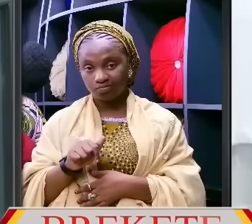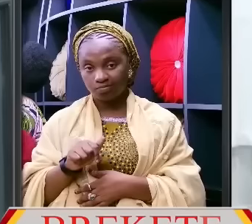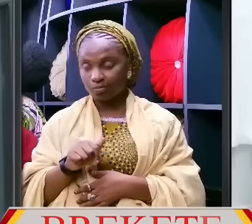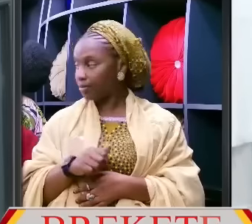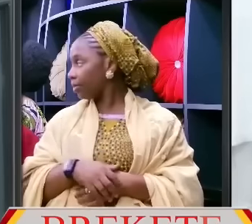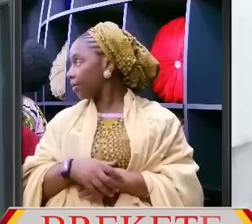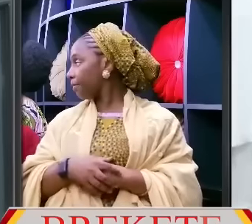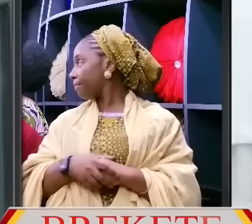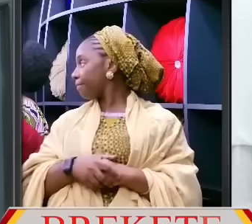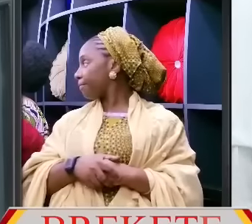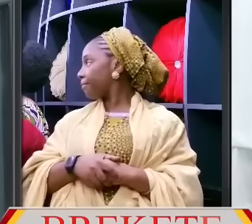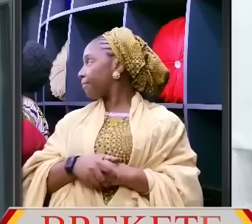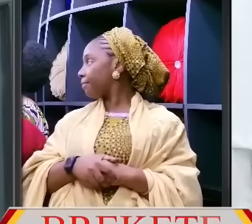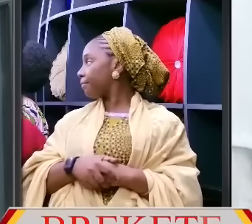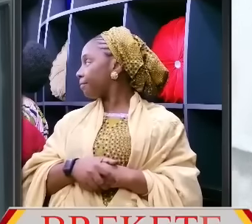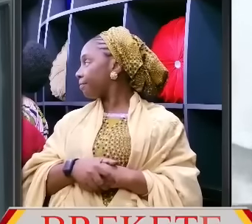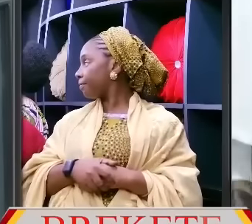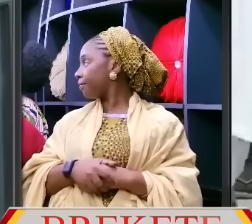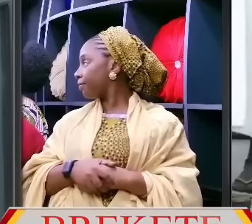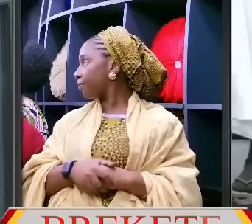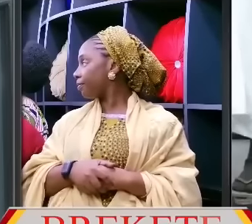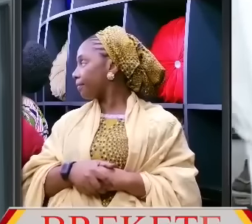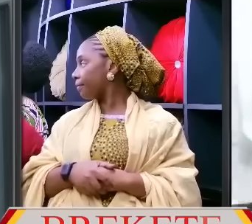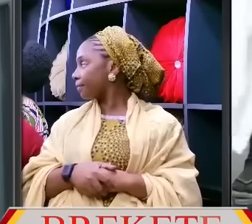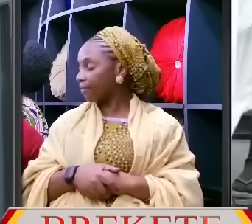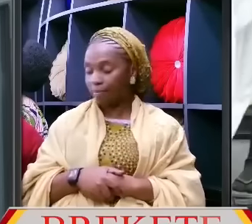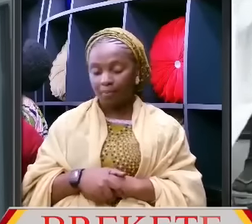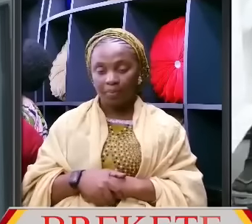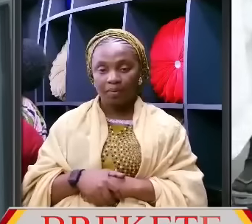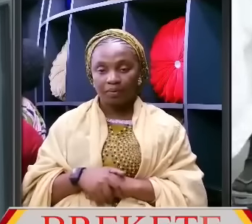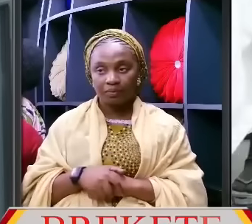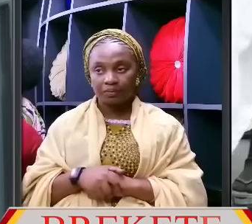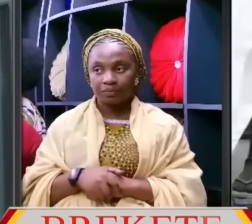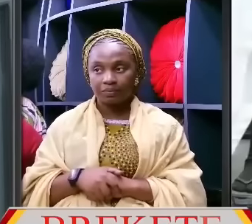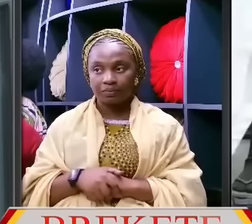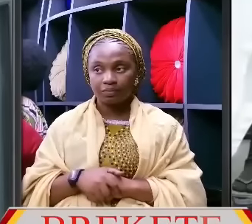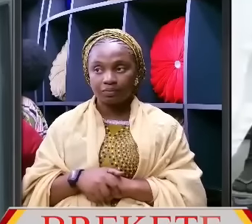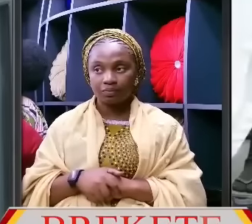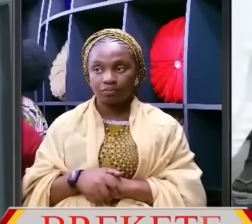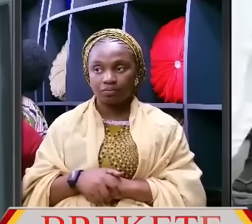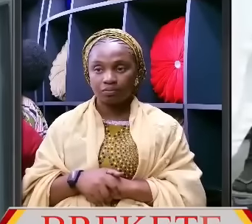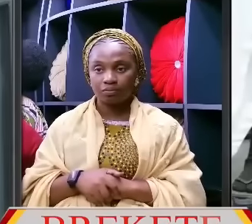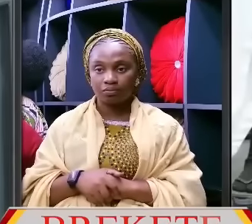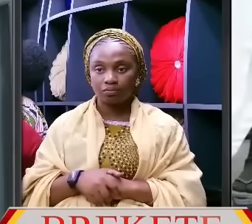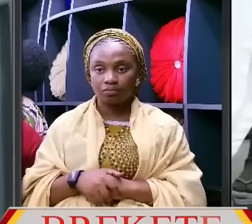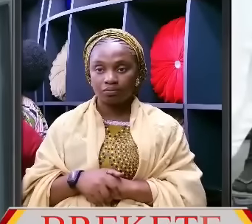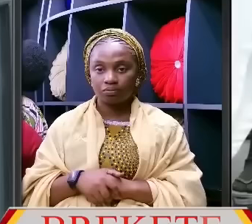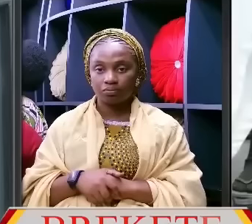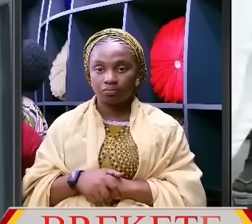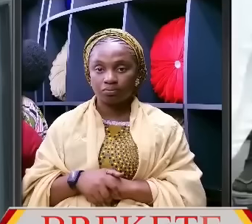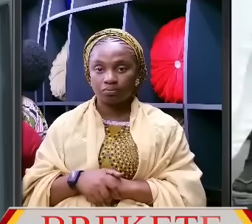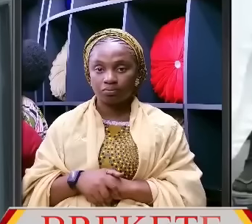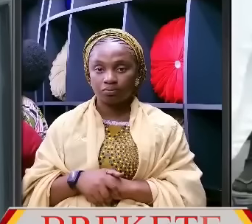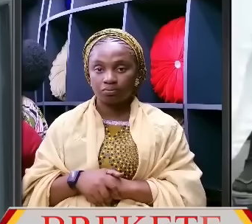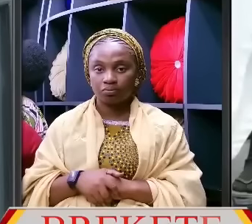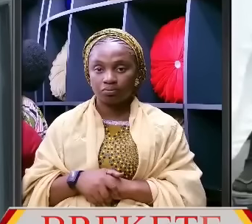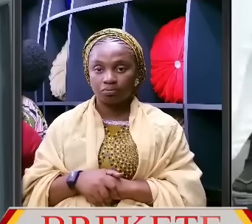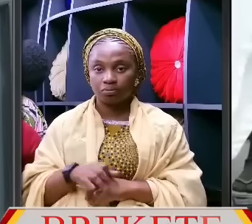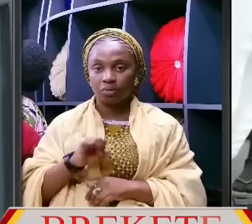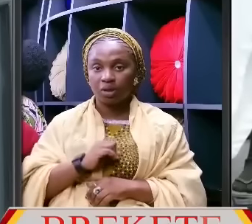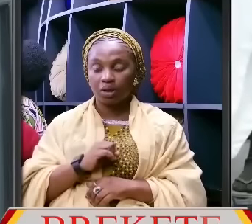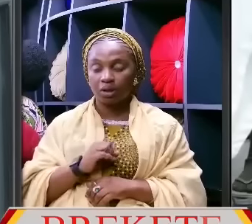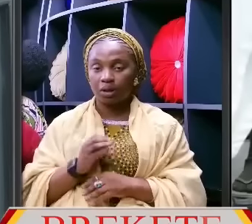shout for your head since. When I say nah, borrow them, borrow you. When come. Me and my mouth foreign. He gets more where they carry a go village. Mm-mm. And